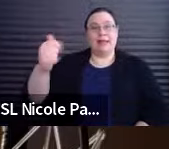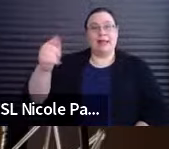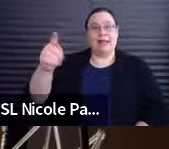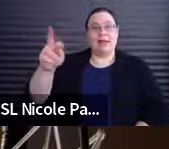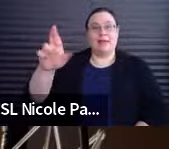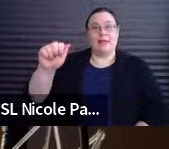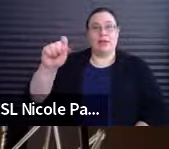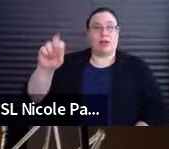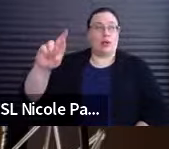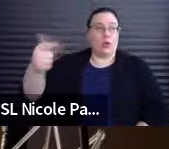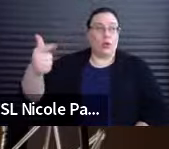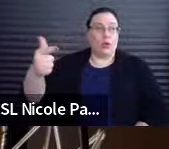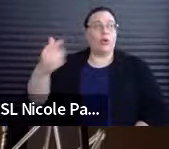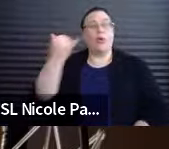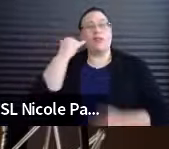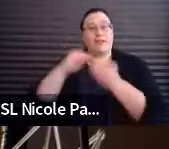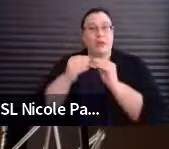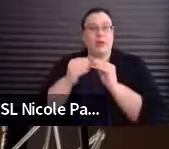323-549-6815. Thank you.